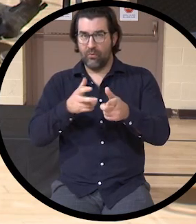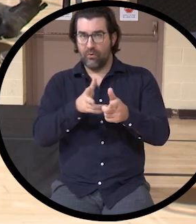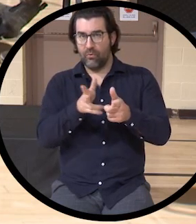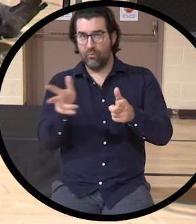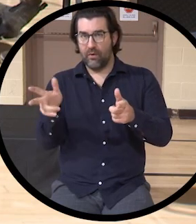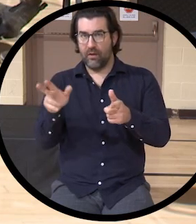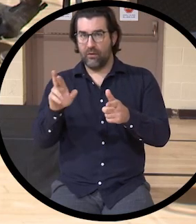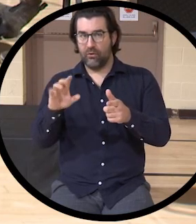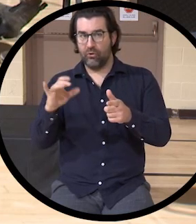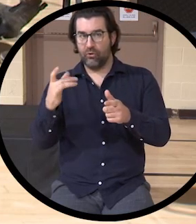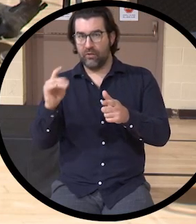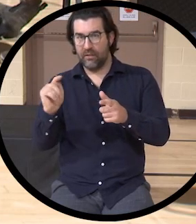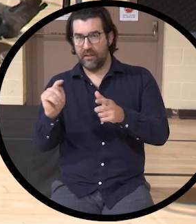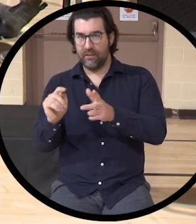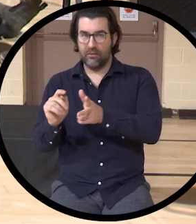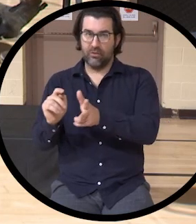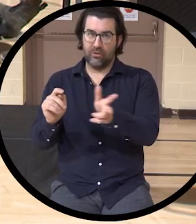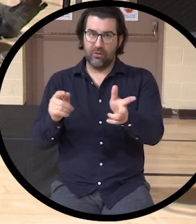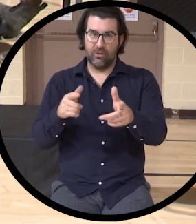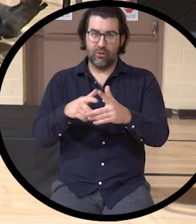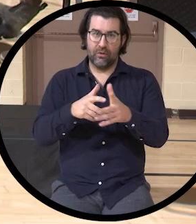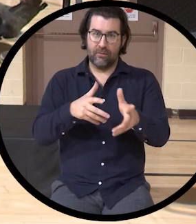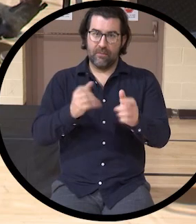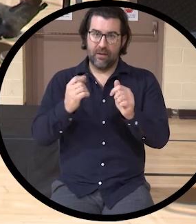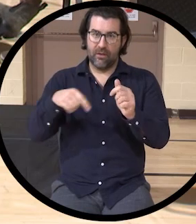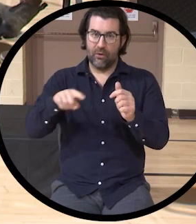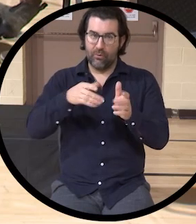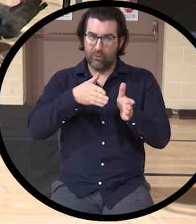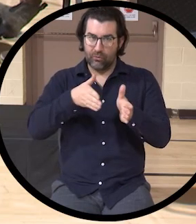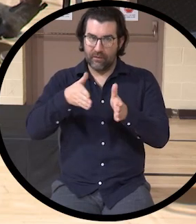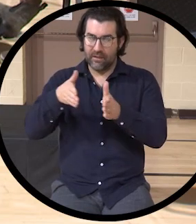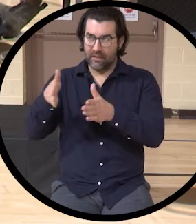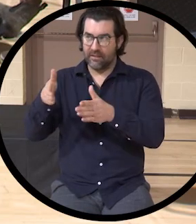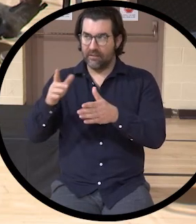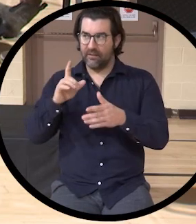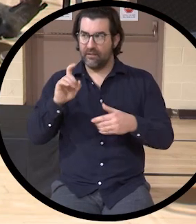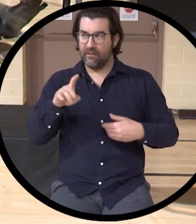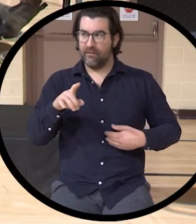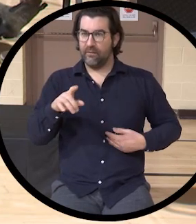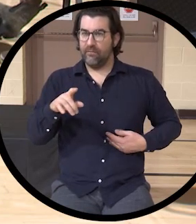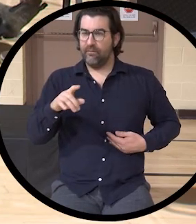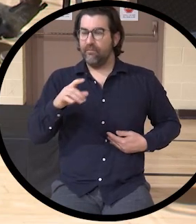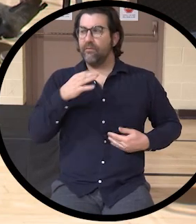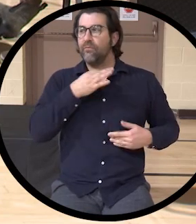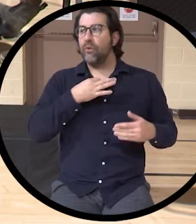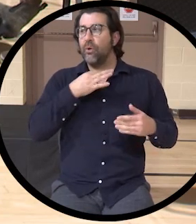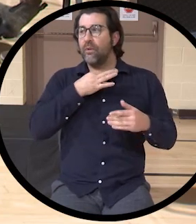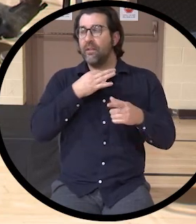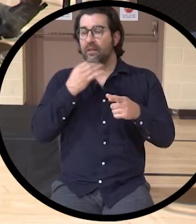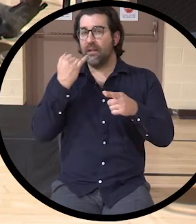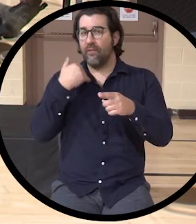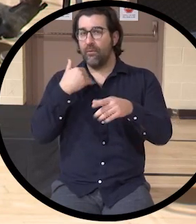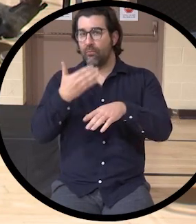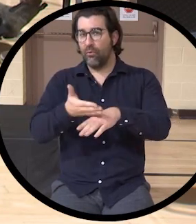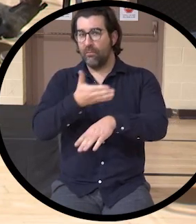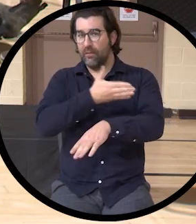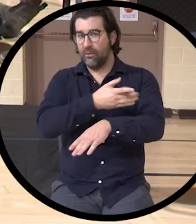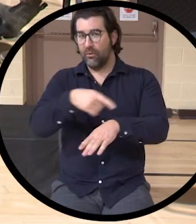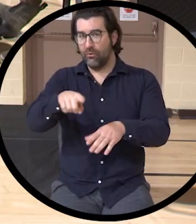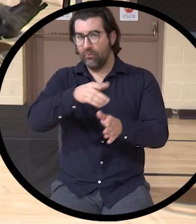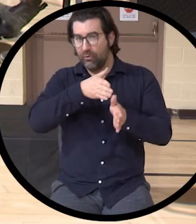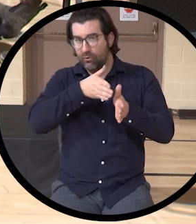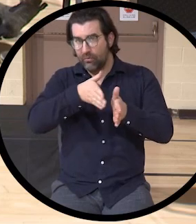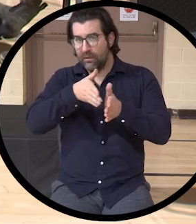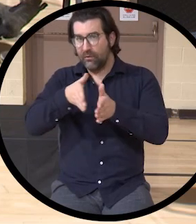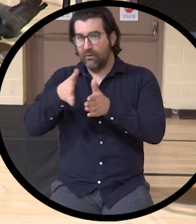and a left on Baywood and start speeding down those streets? And so I was just wondering if any improvements to those streets is within the scope